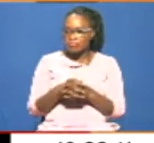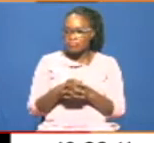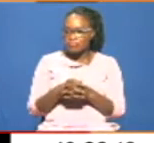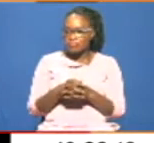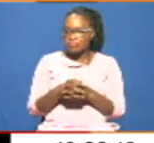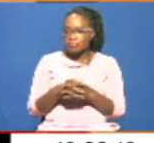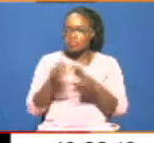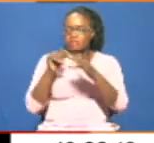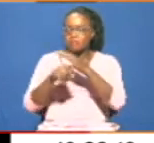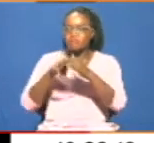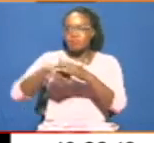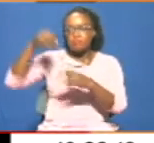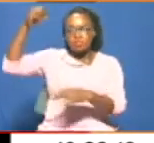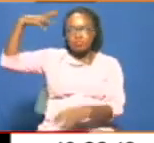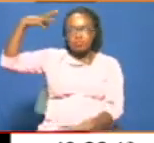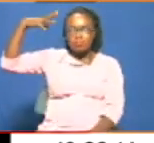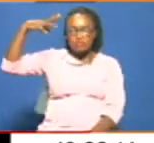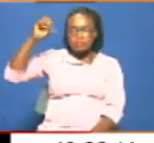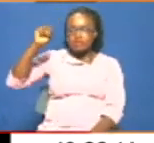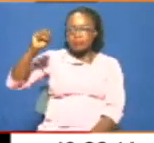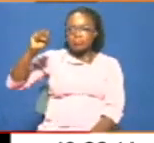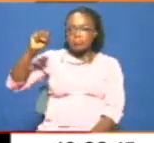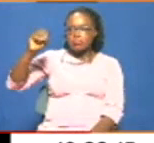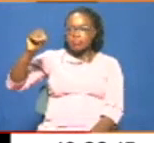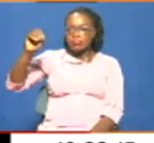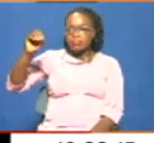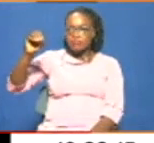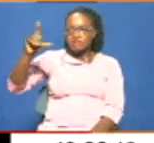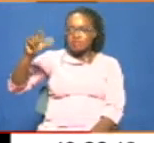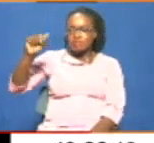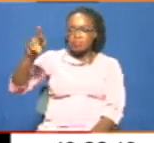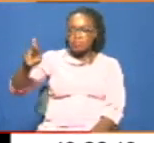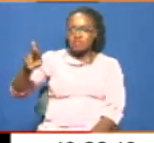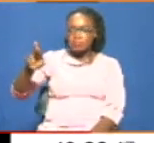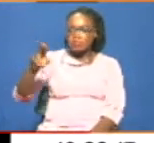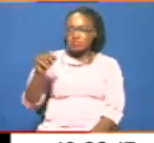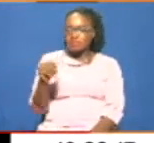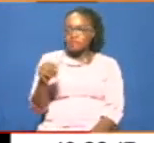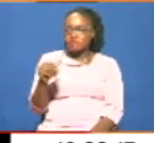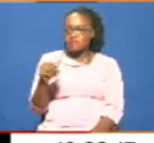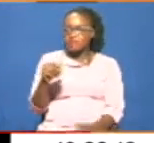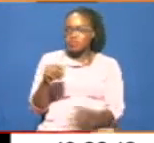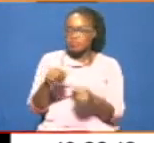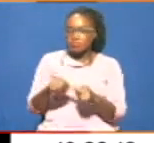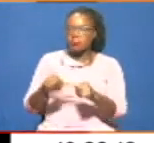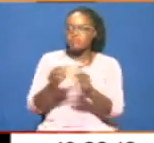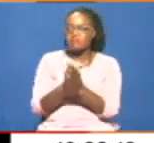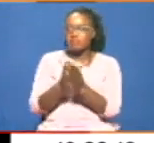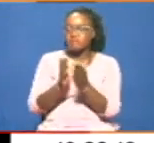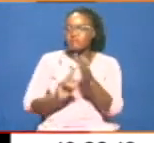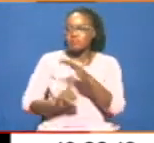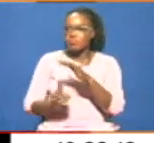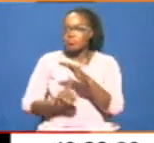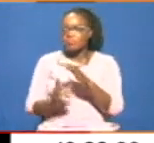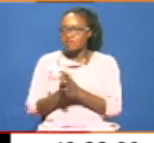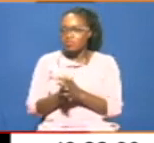access to solar program that called COSAP that is ongoing, all that by the ministry. So